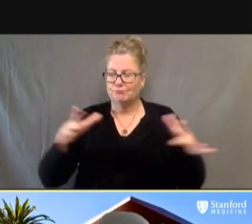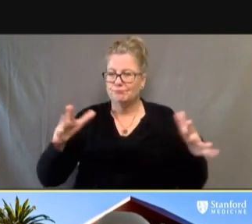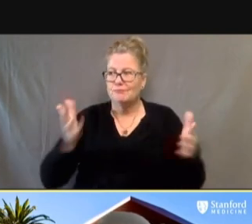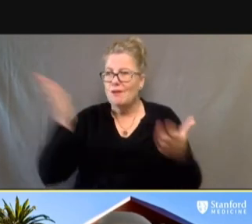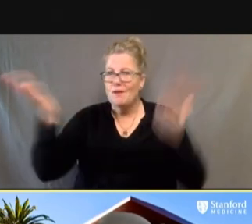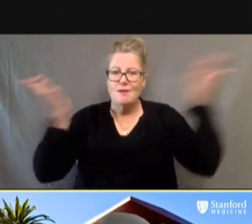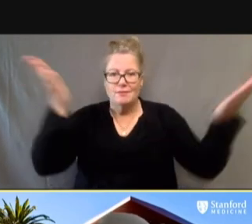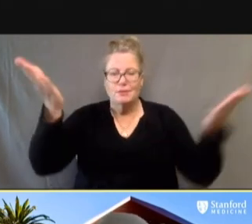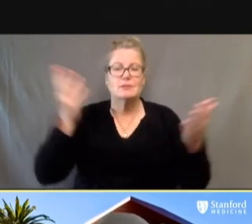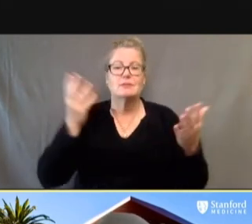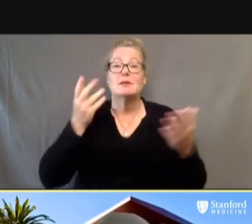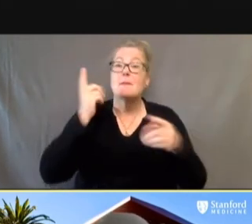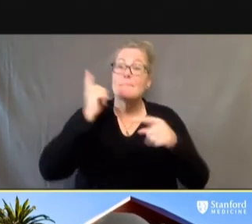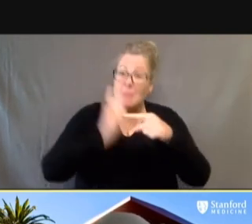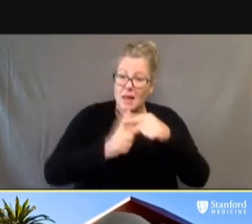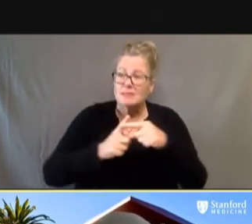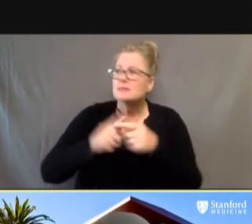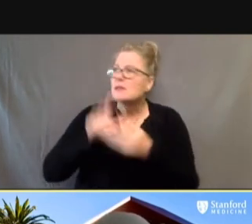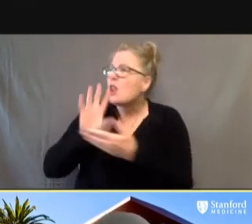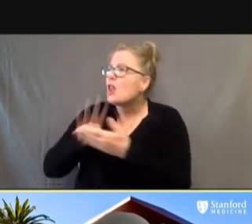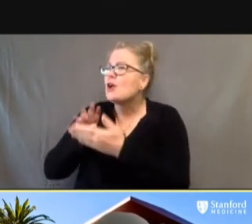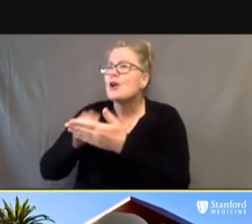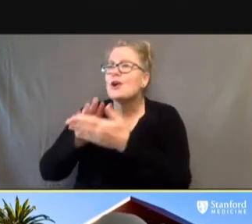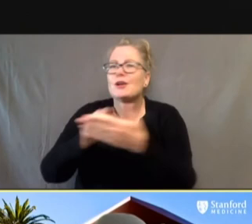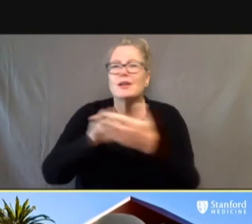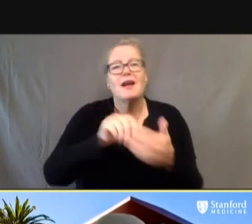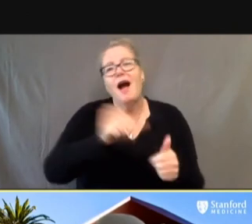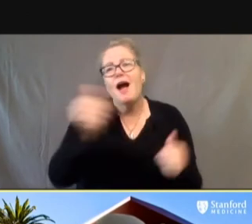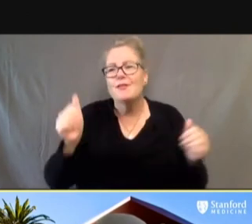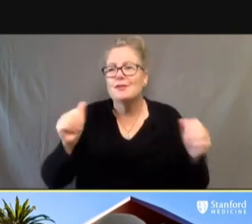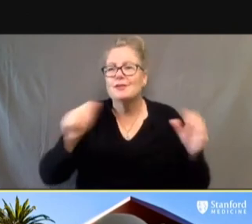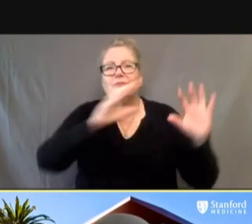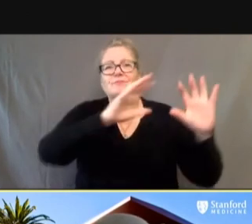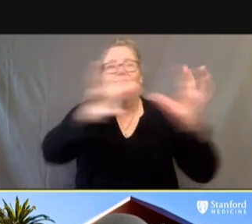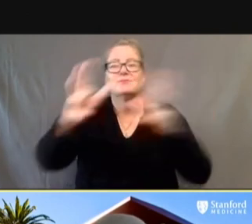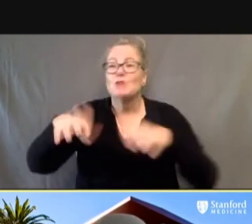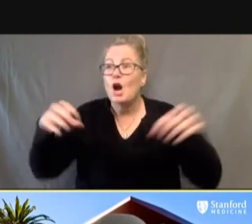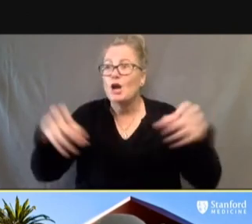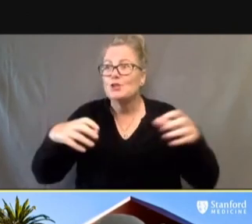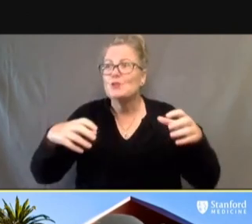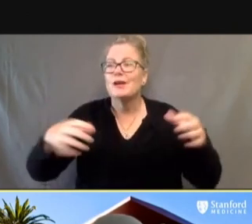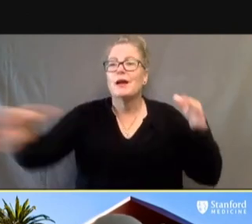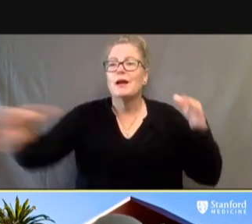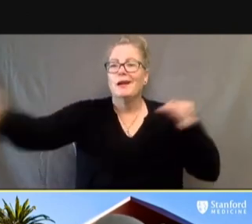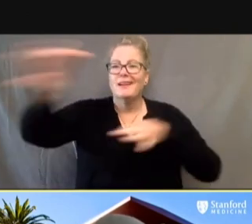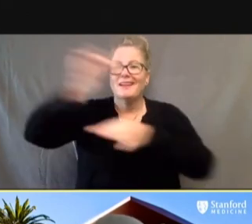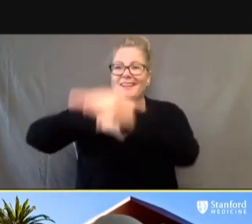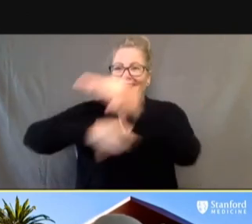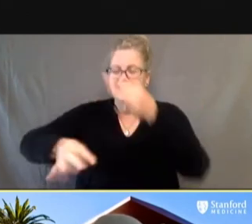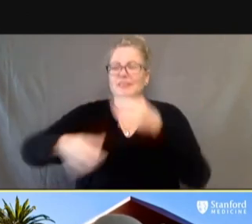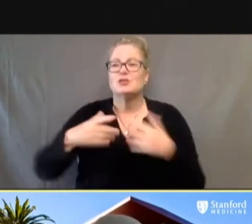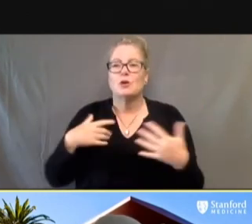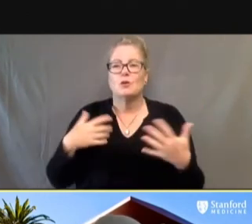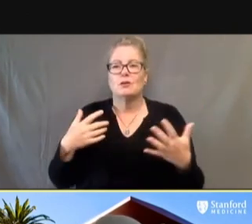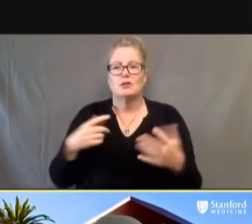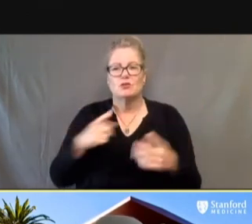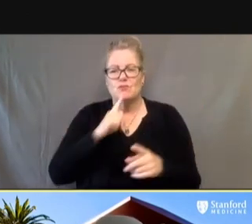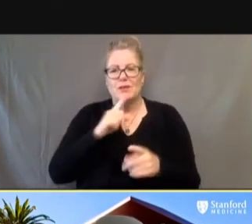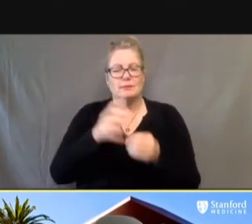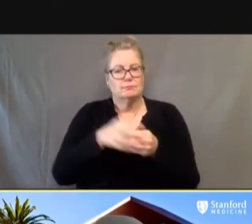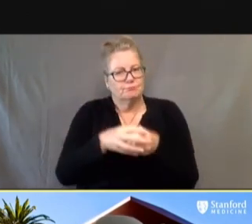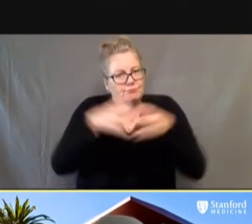doing and seeing how and where we could join forces to, like I said, amplify the impact of our work.